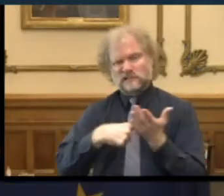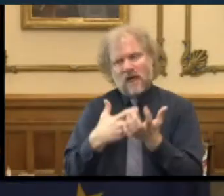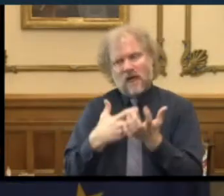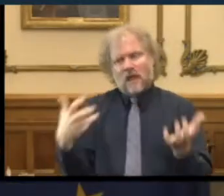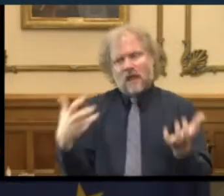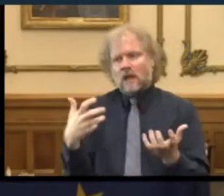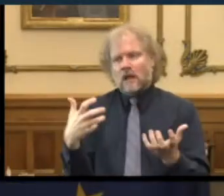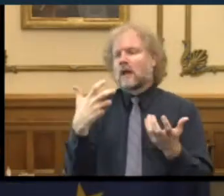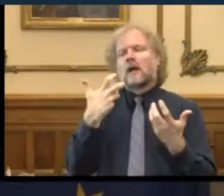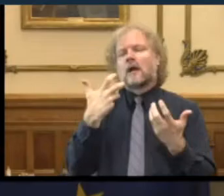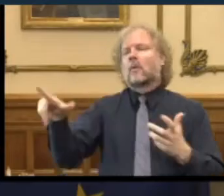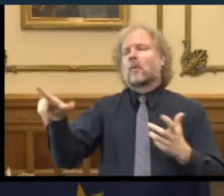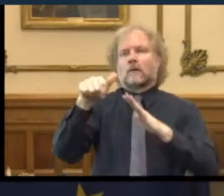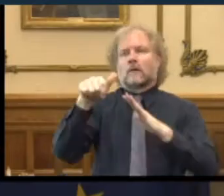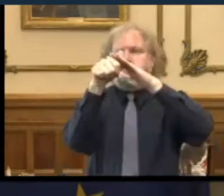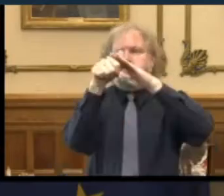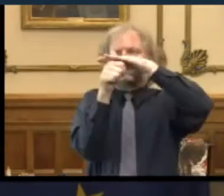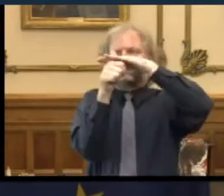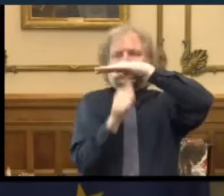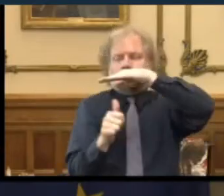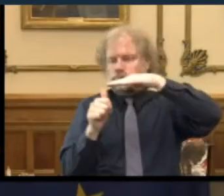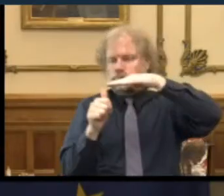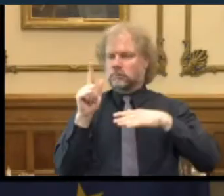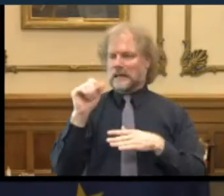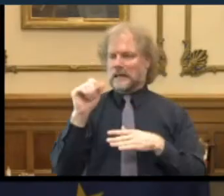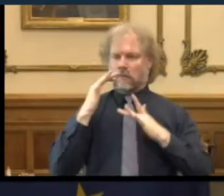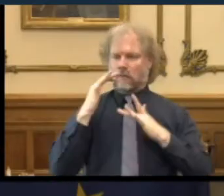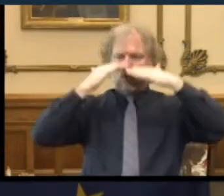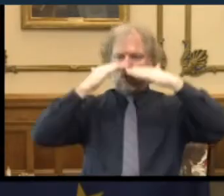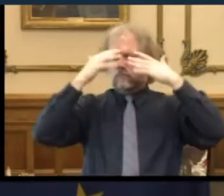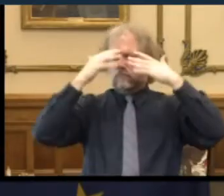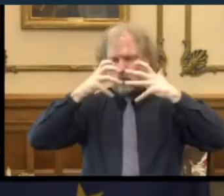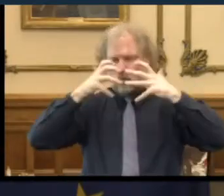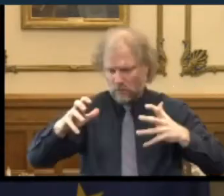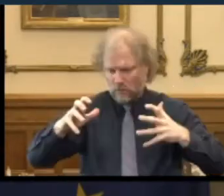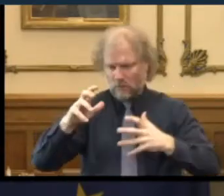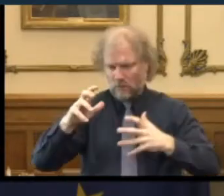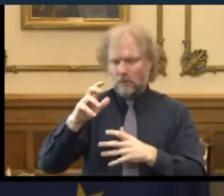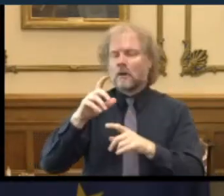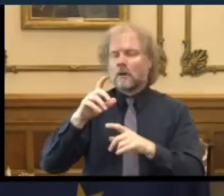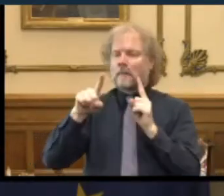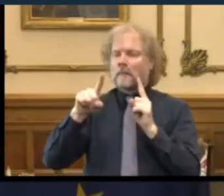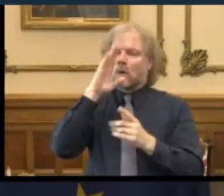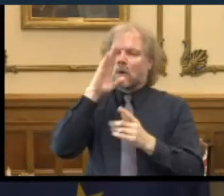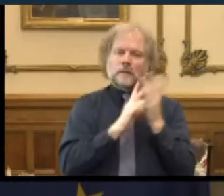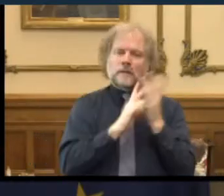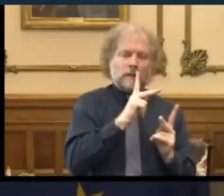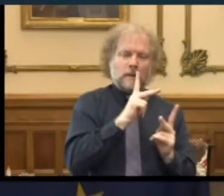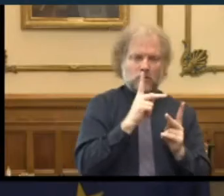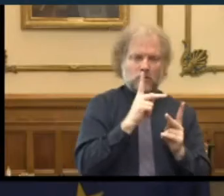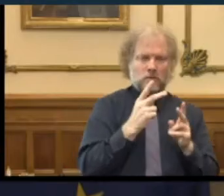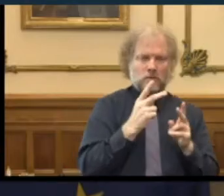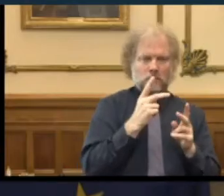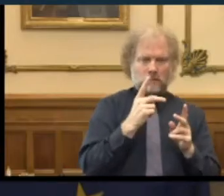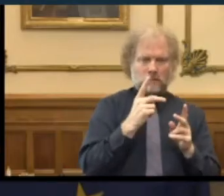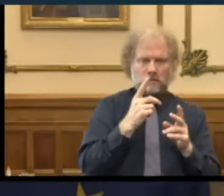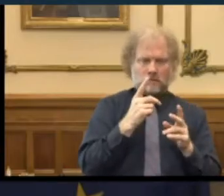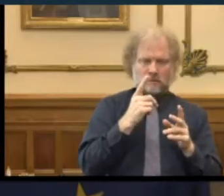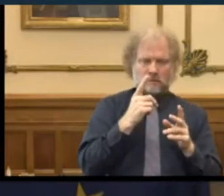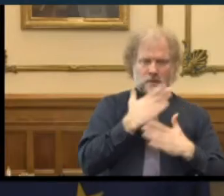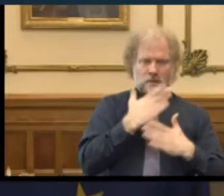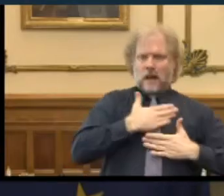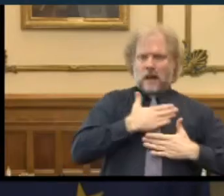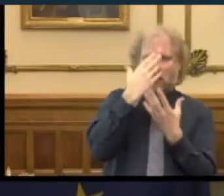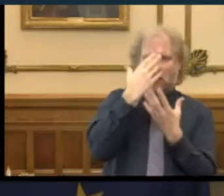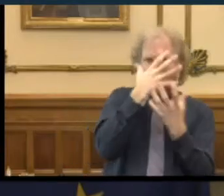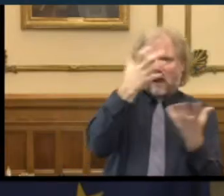folks drowning in a sea of data. But we also know that different folks consume information differently. And so